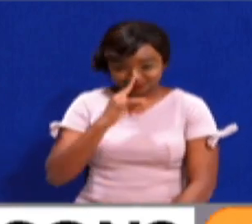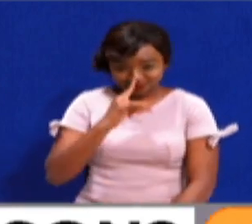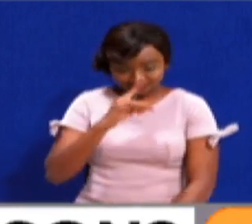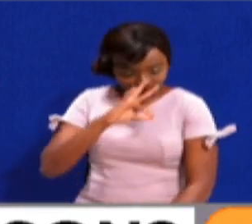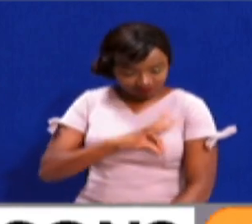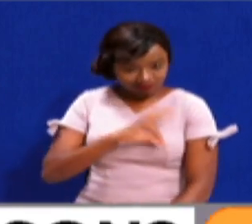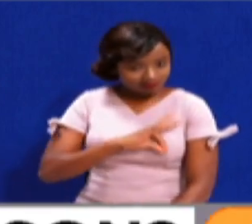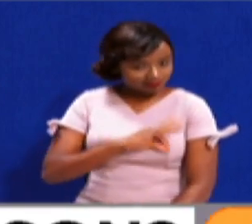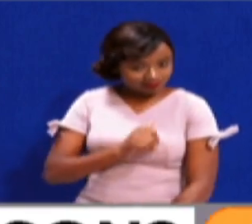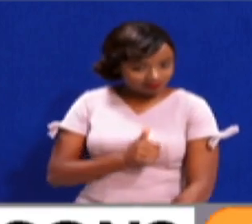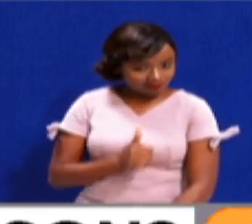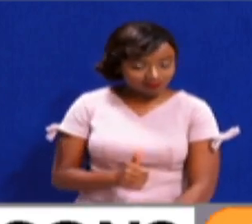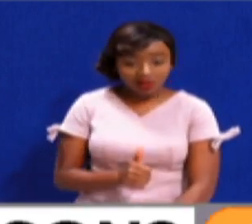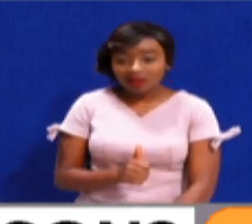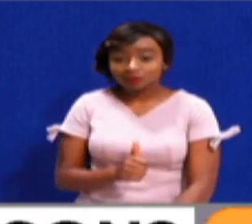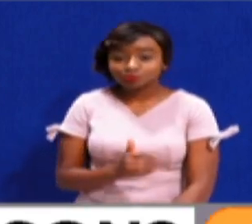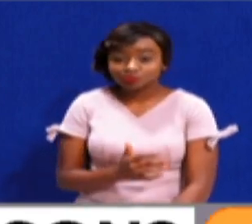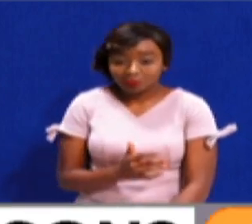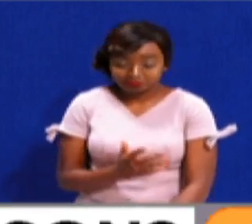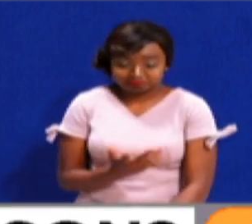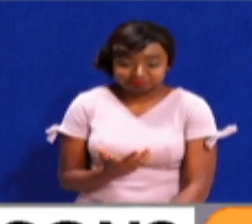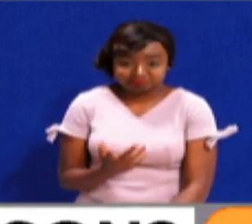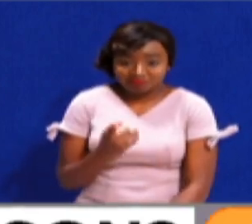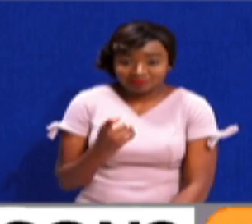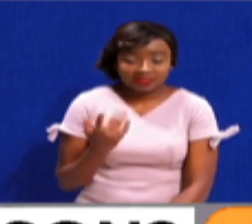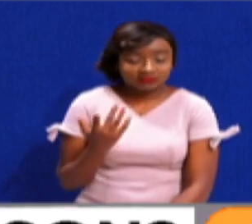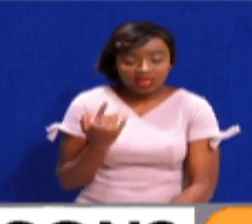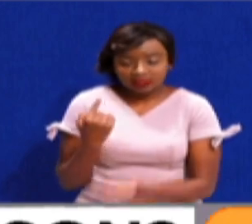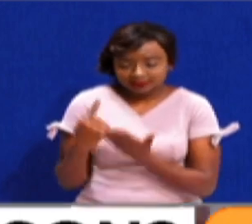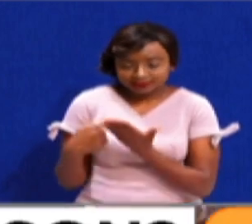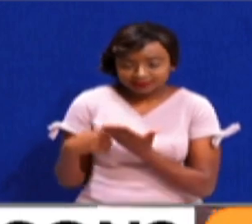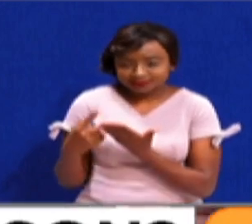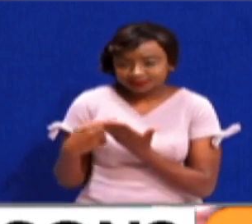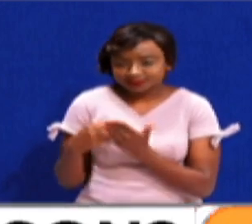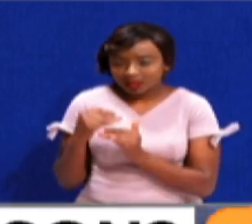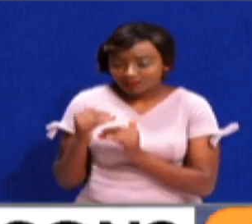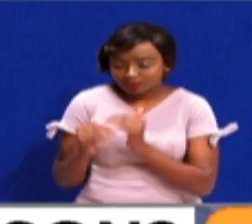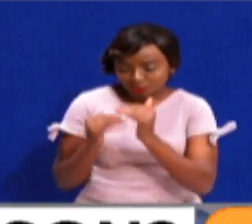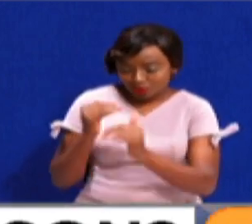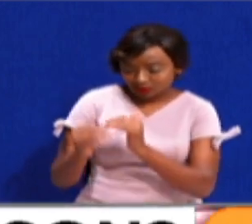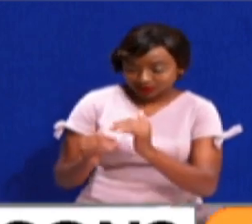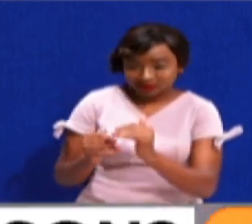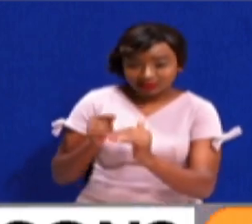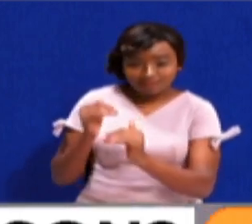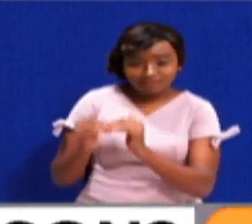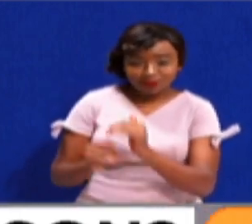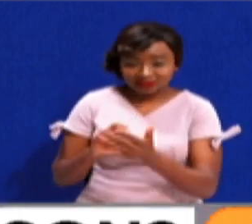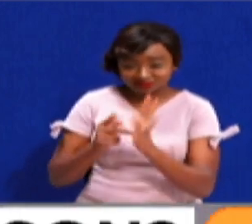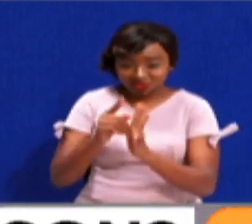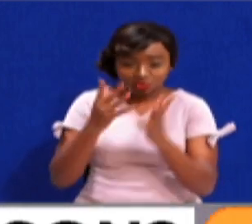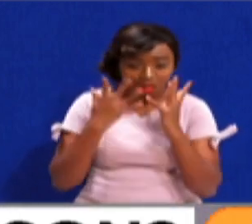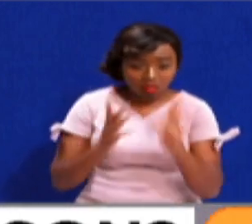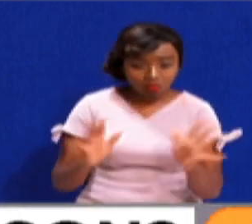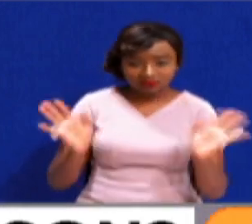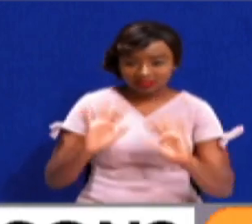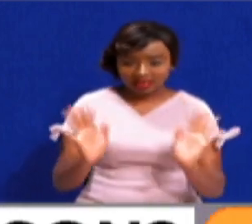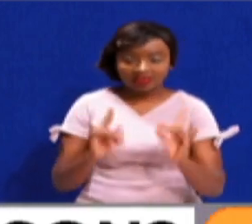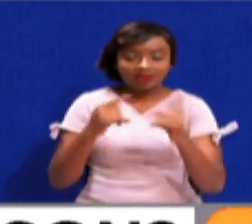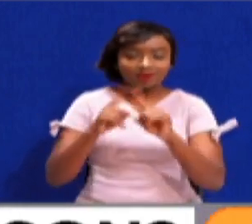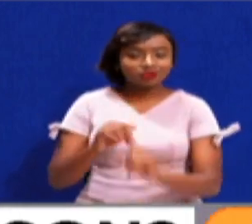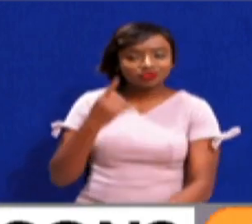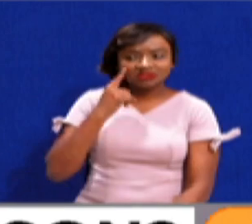the solution is in an in-between formula that would make you not lose so much, but at the same time,